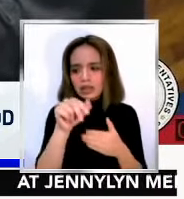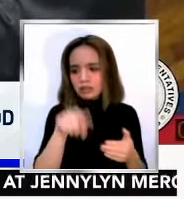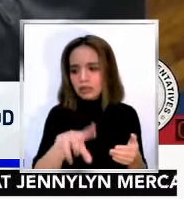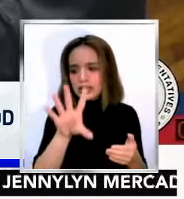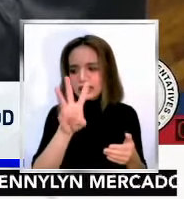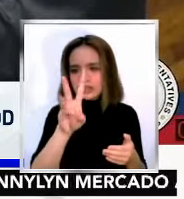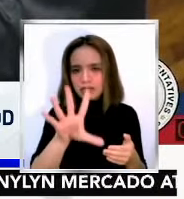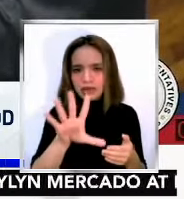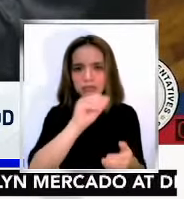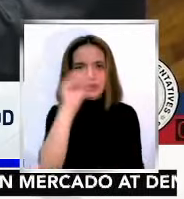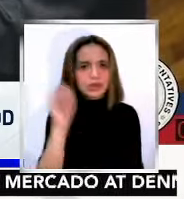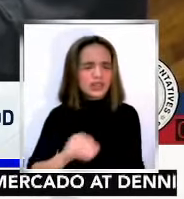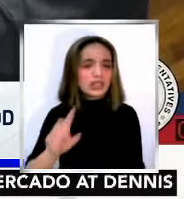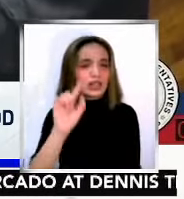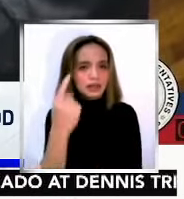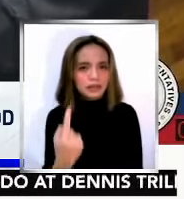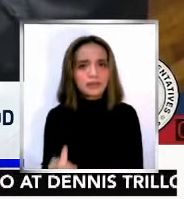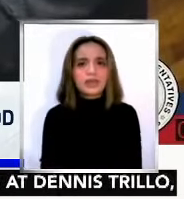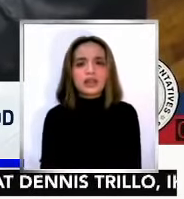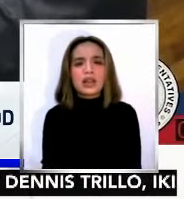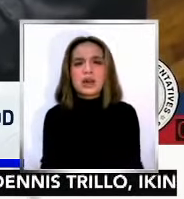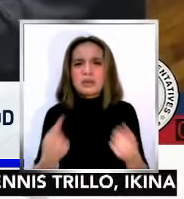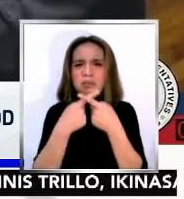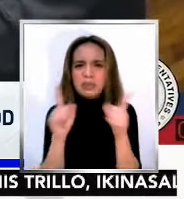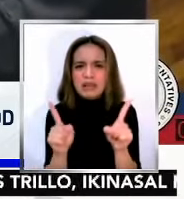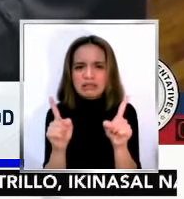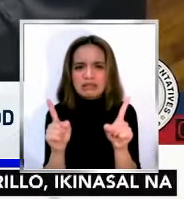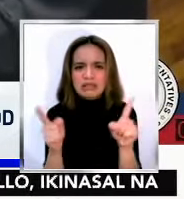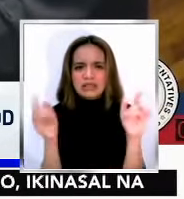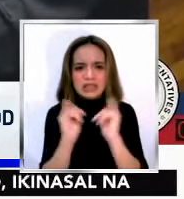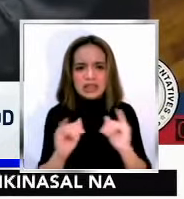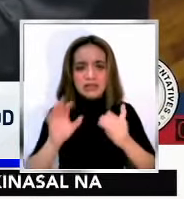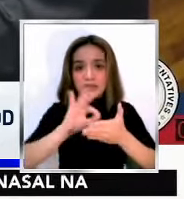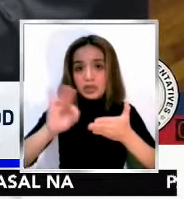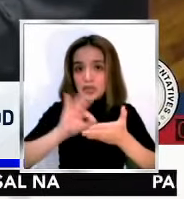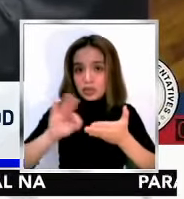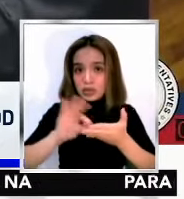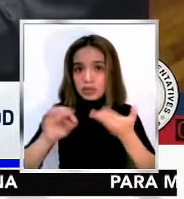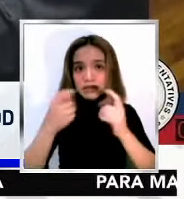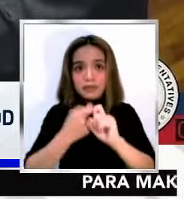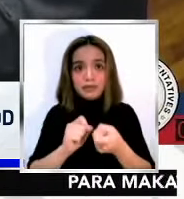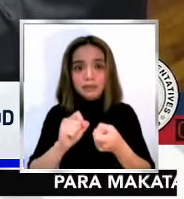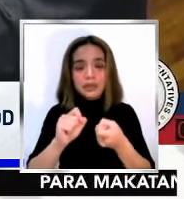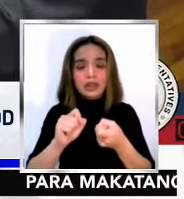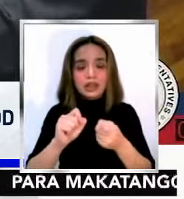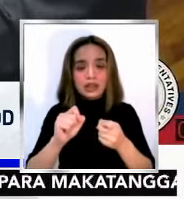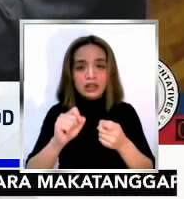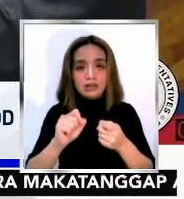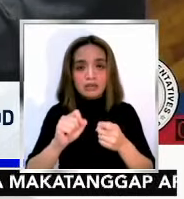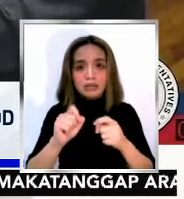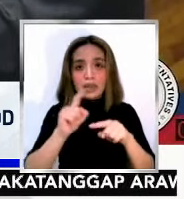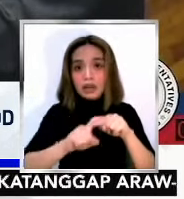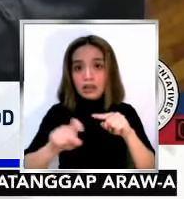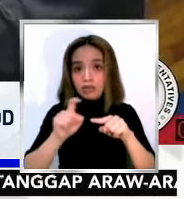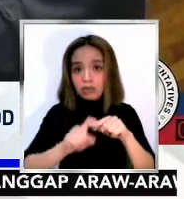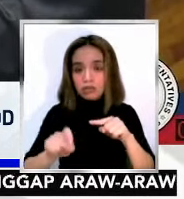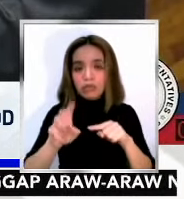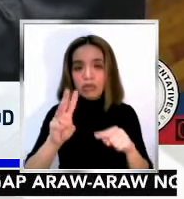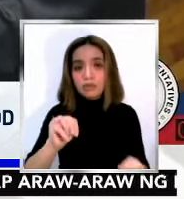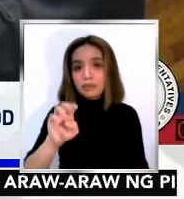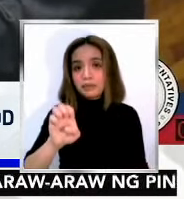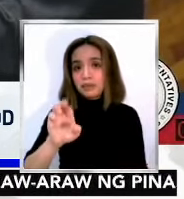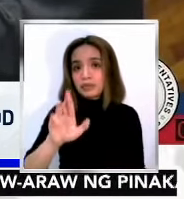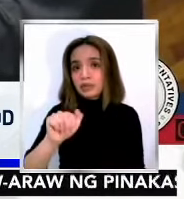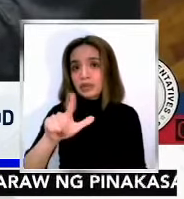only. Yet analyzing the financials obtained from Meralco's own website, its return on equity